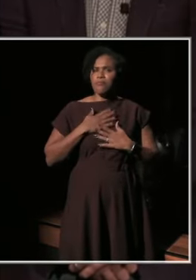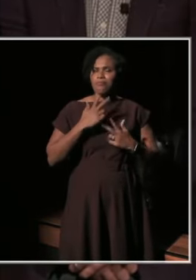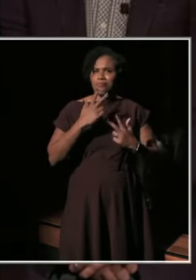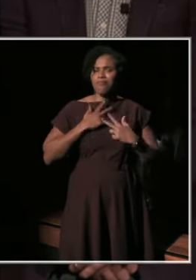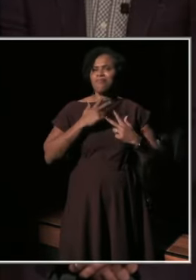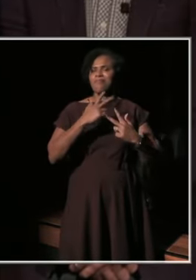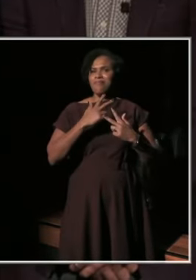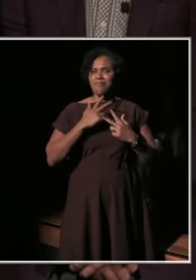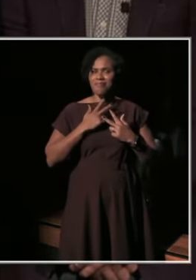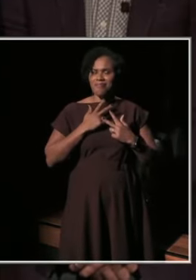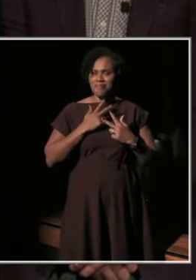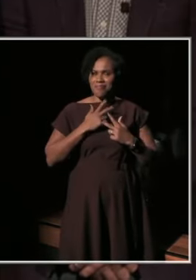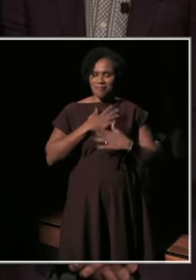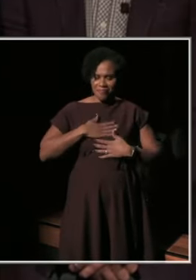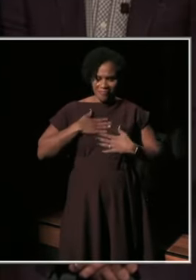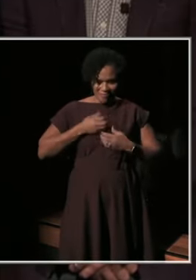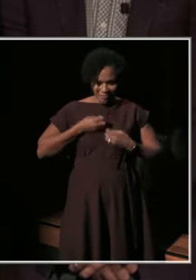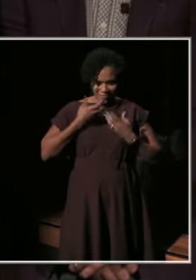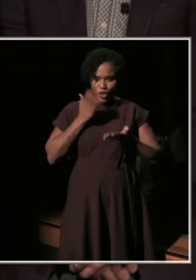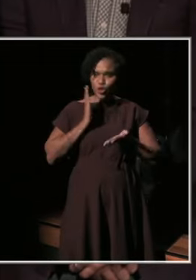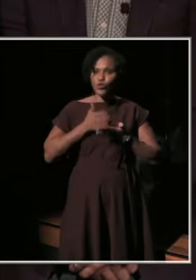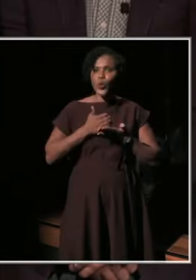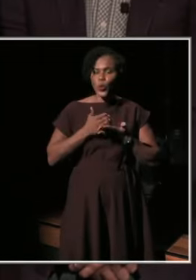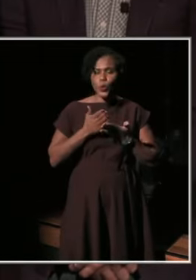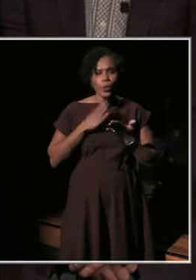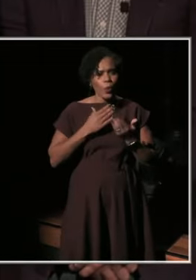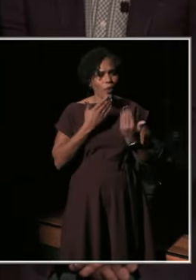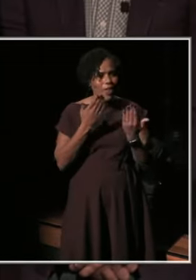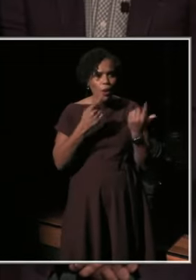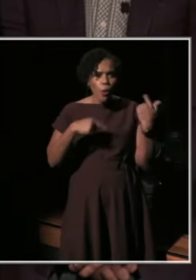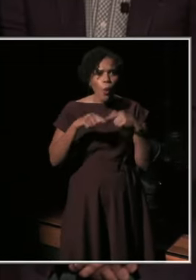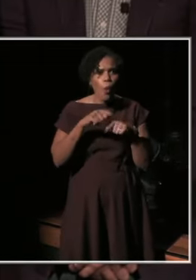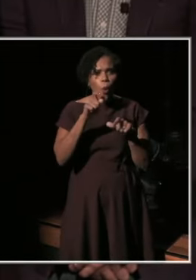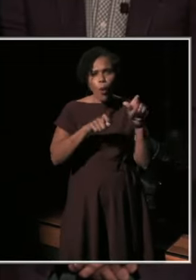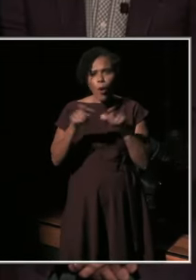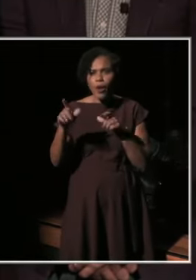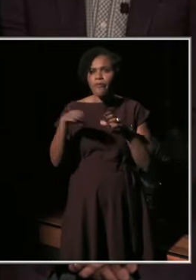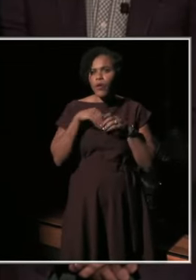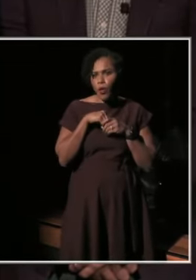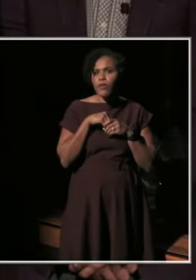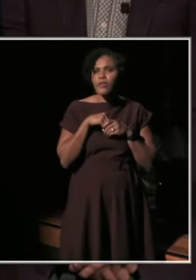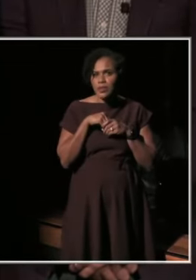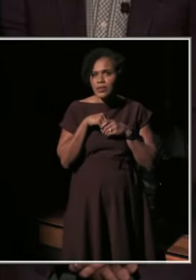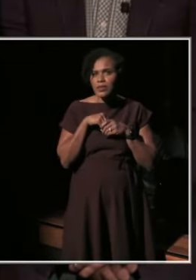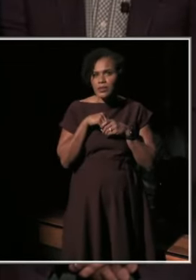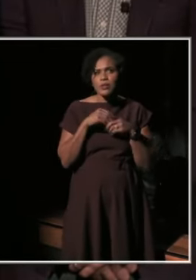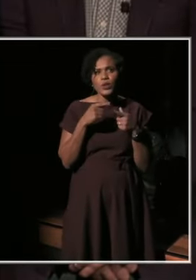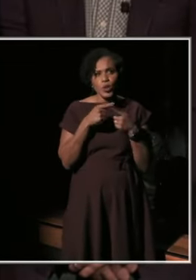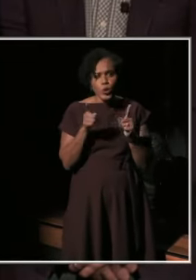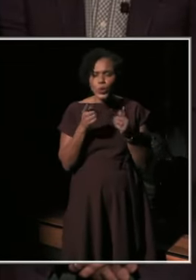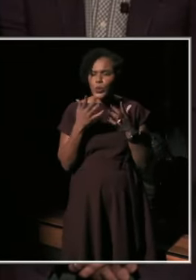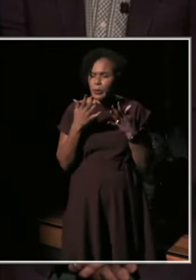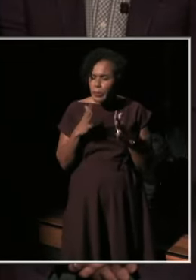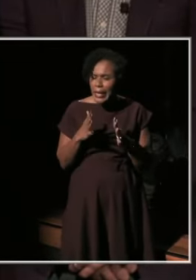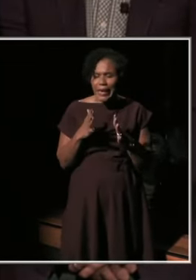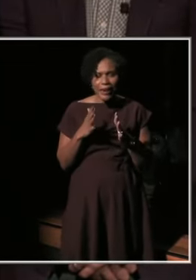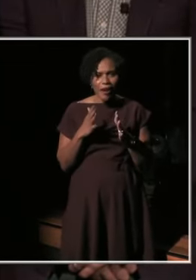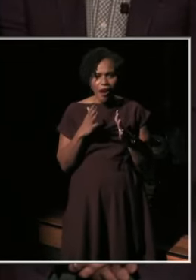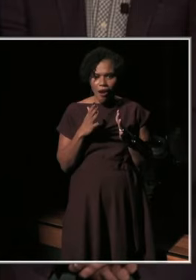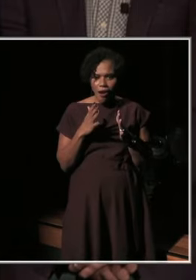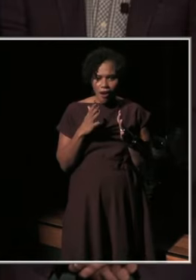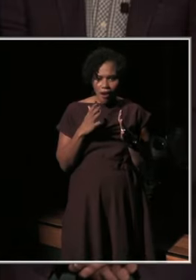truth, and we really, really want to thank everybody involved for making this real for